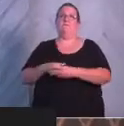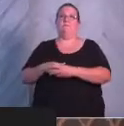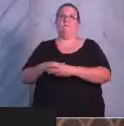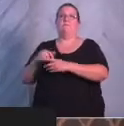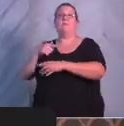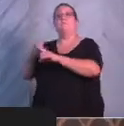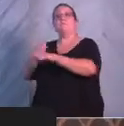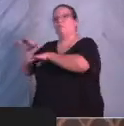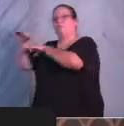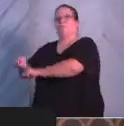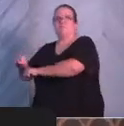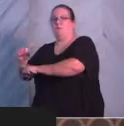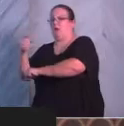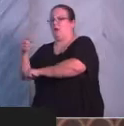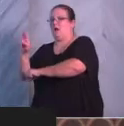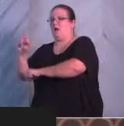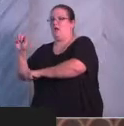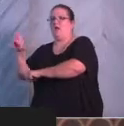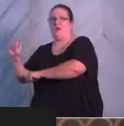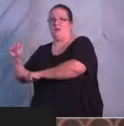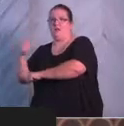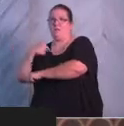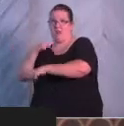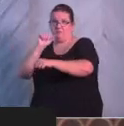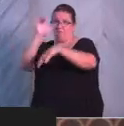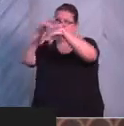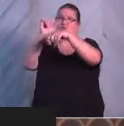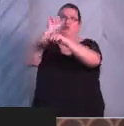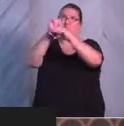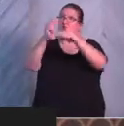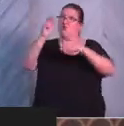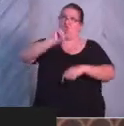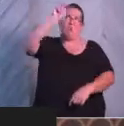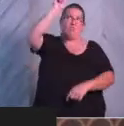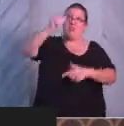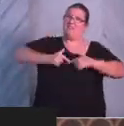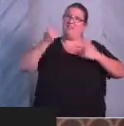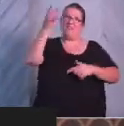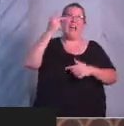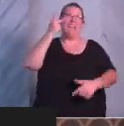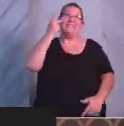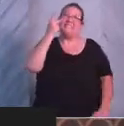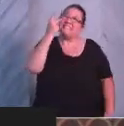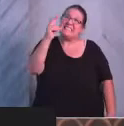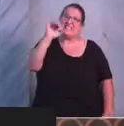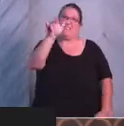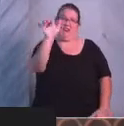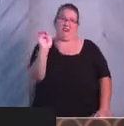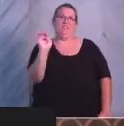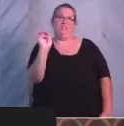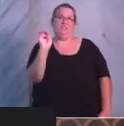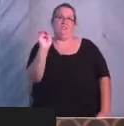Guyana, and I've worked in the North. I've lived in the North. I have seen the violence and